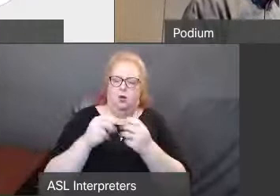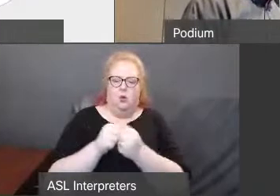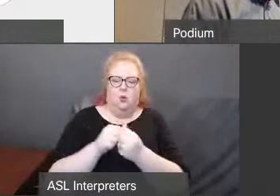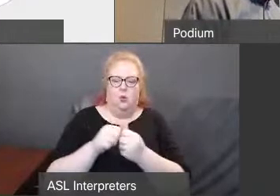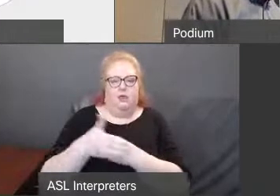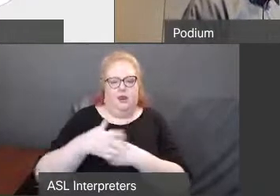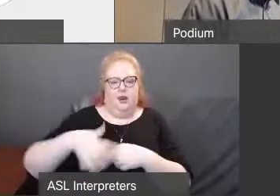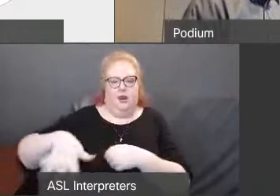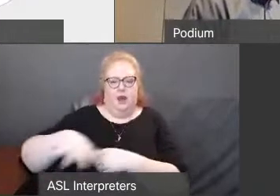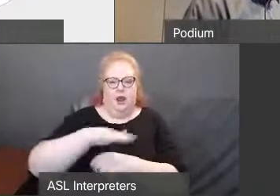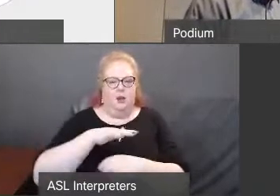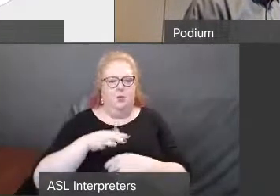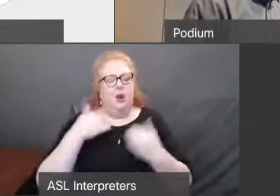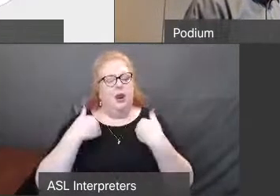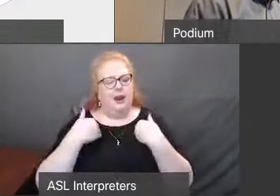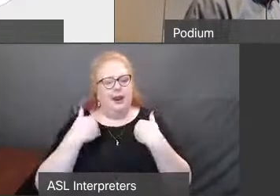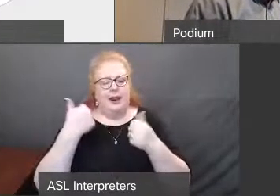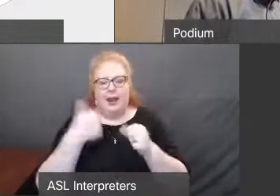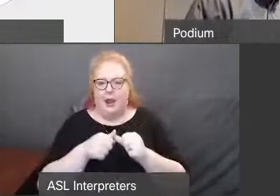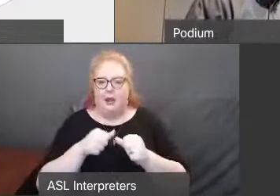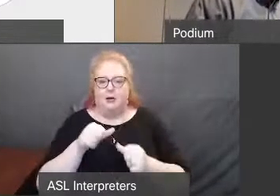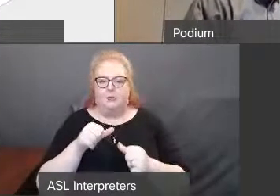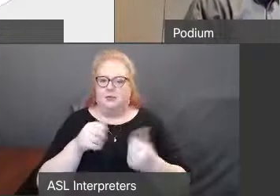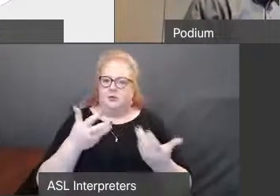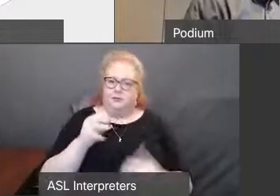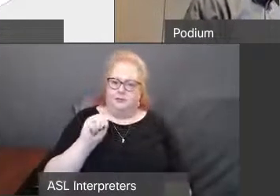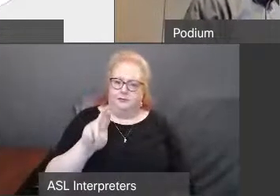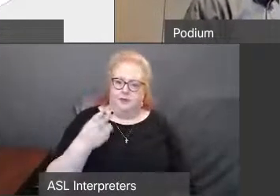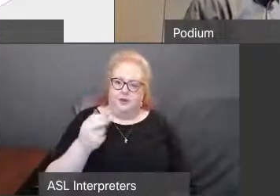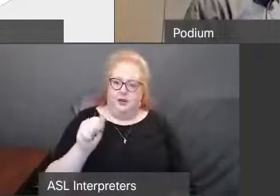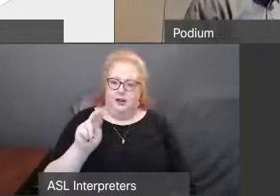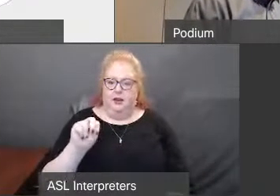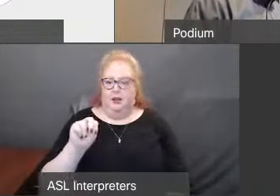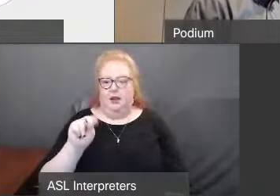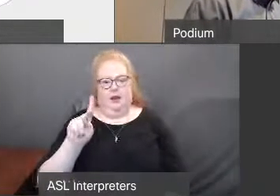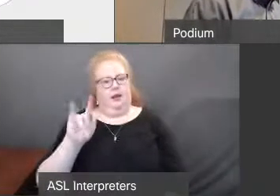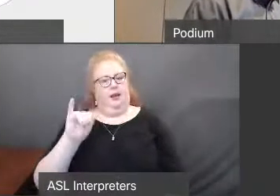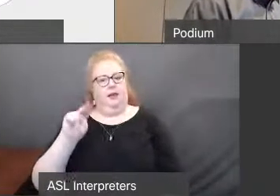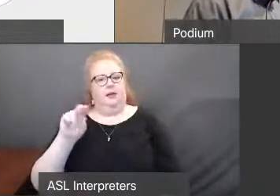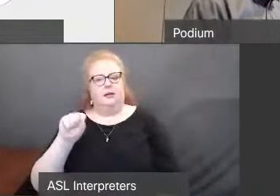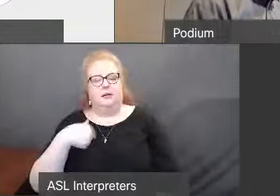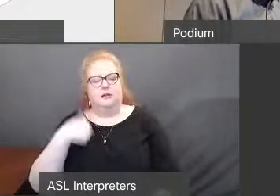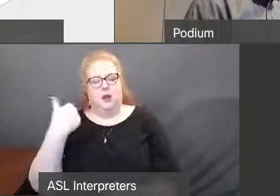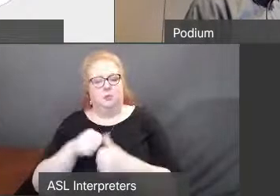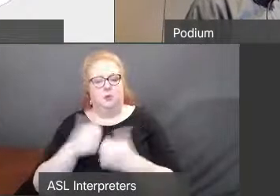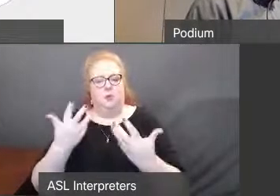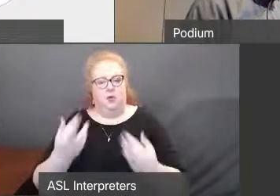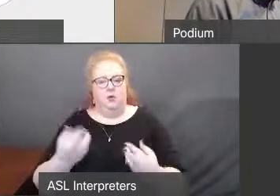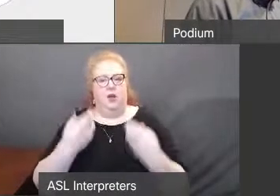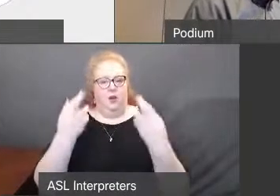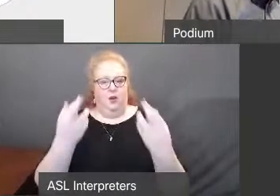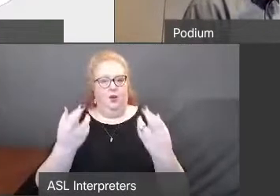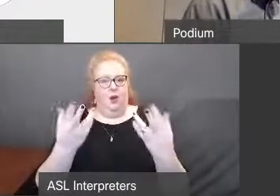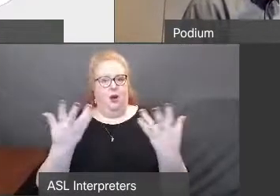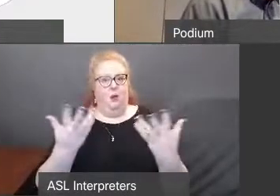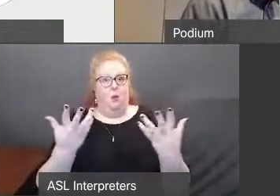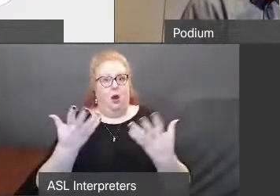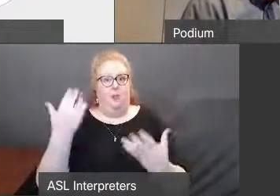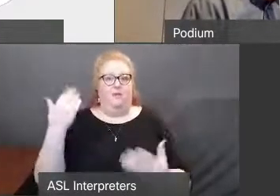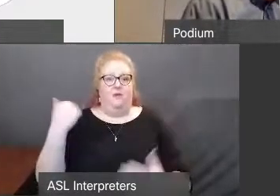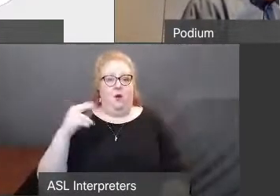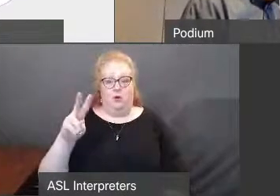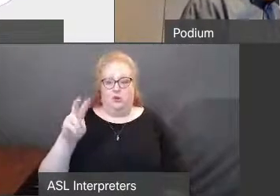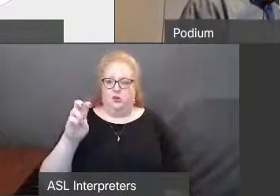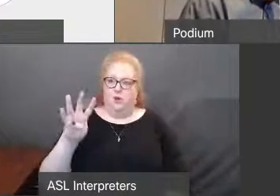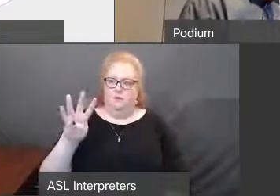fearful if I'm him having what originally has been proposed there, which was 248 apartments.